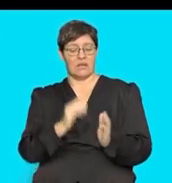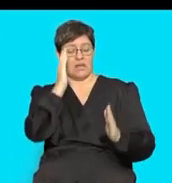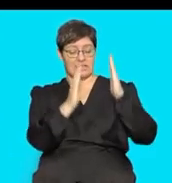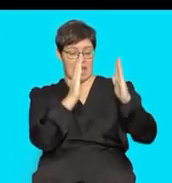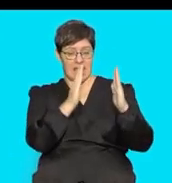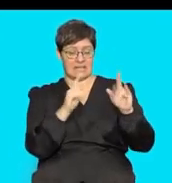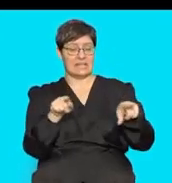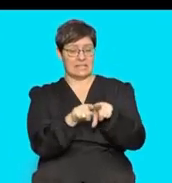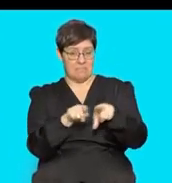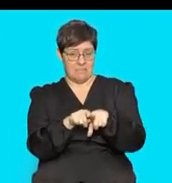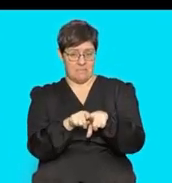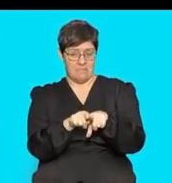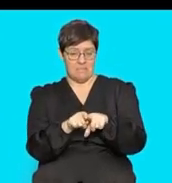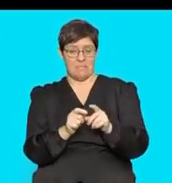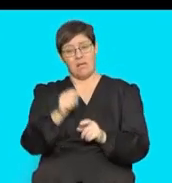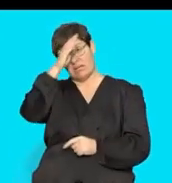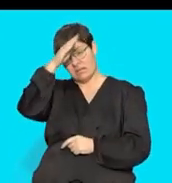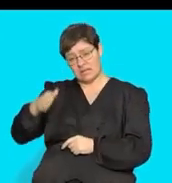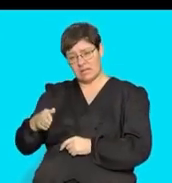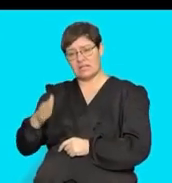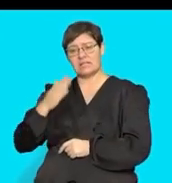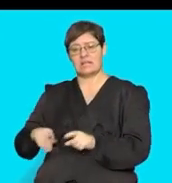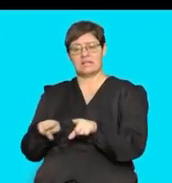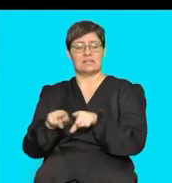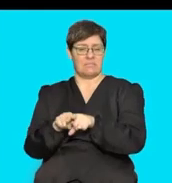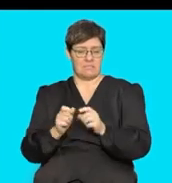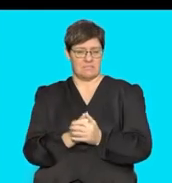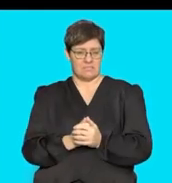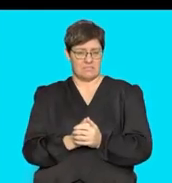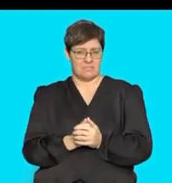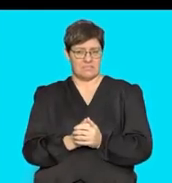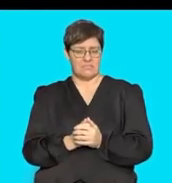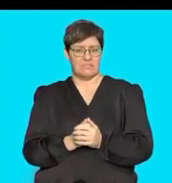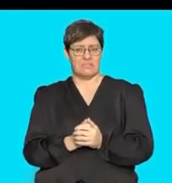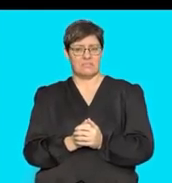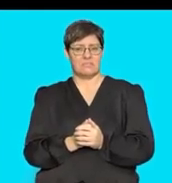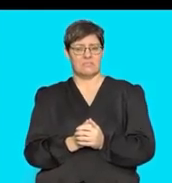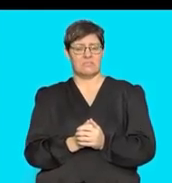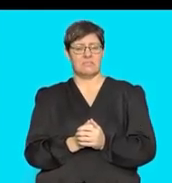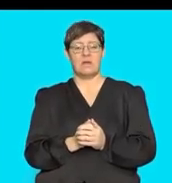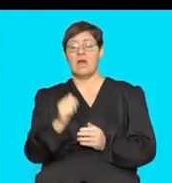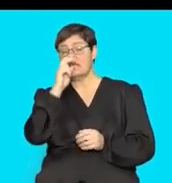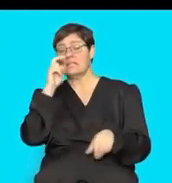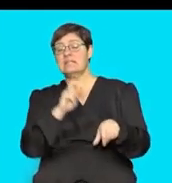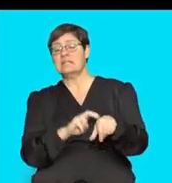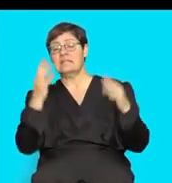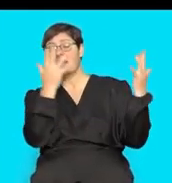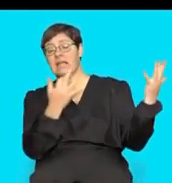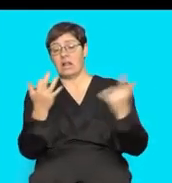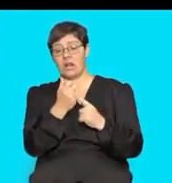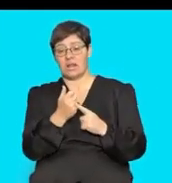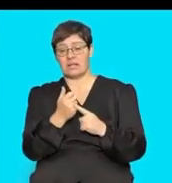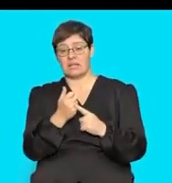being equal. And so we have created a little bit of an isosceles triangle. And if we needed to